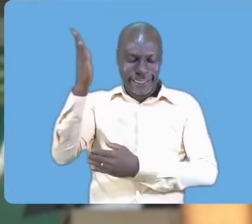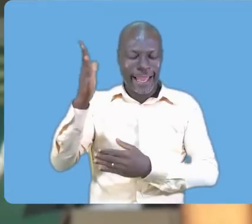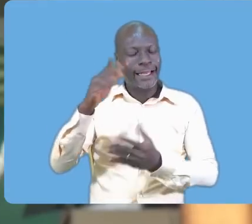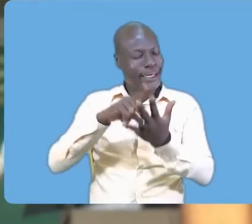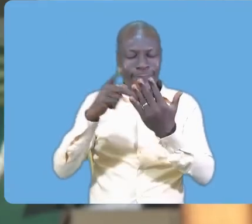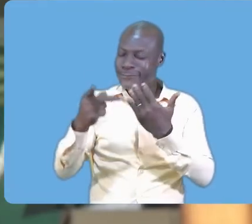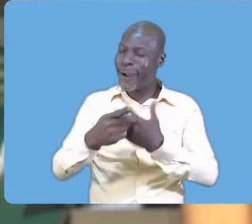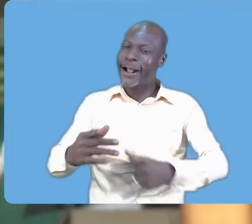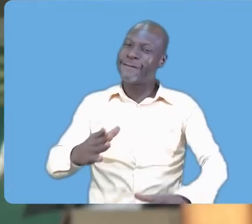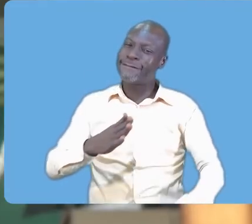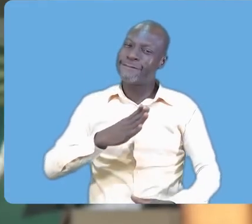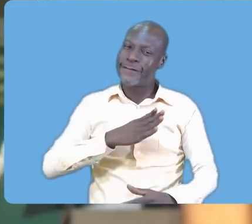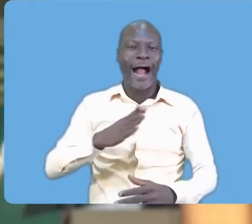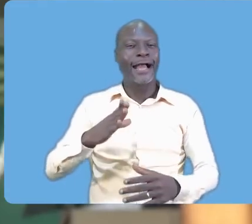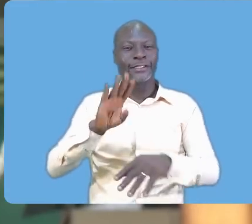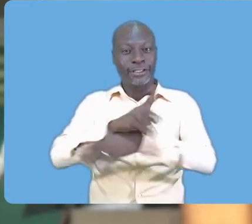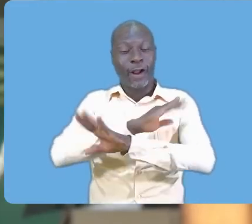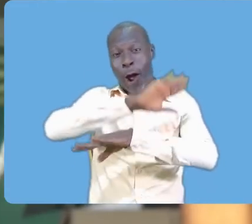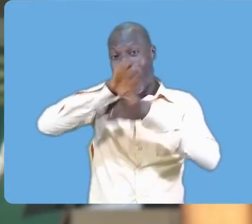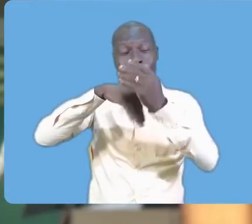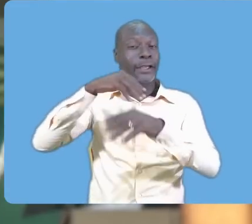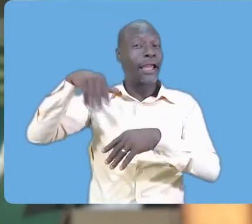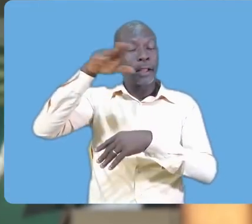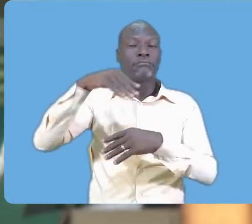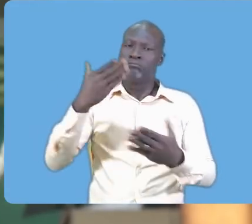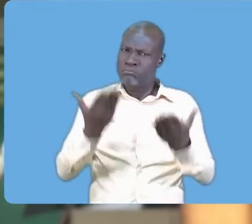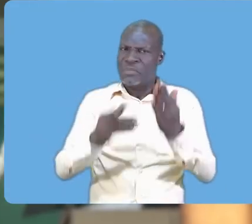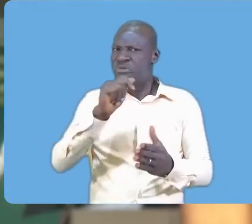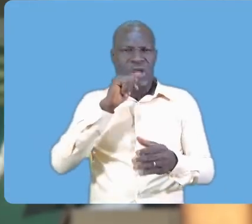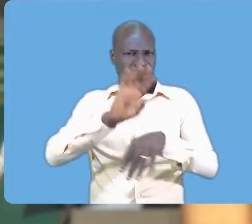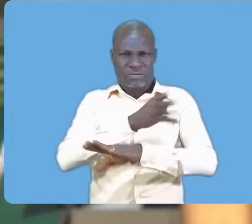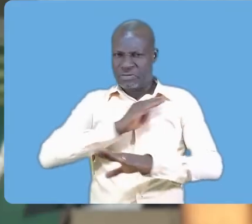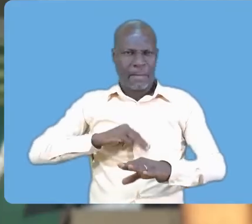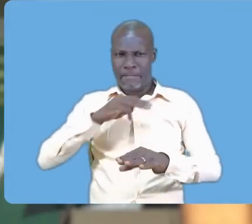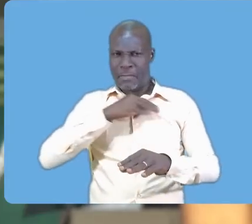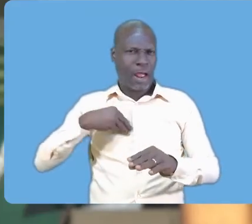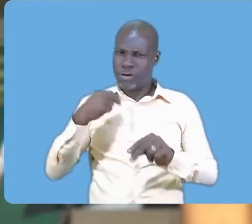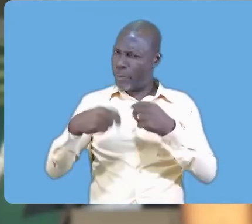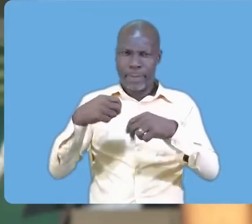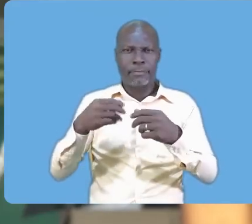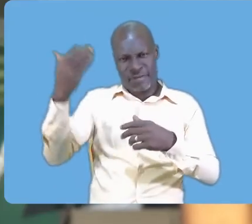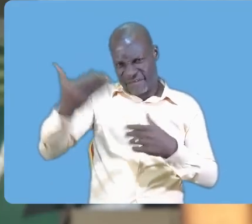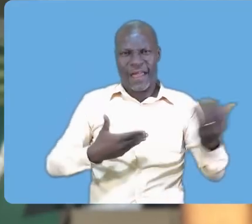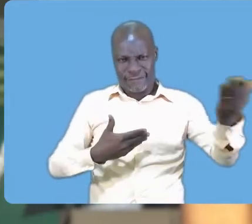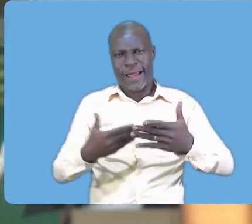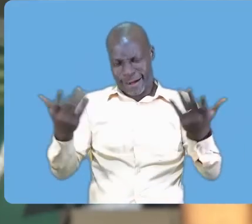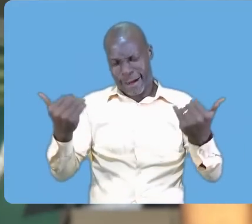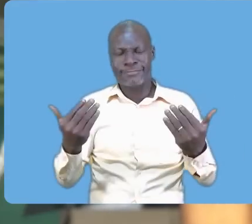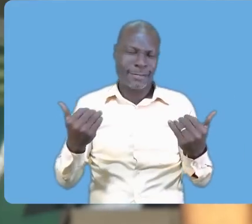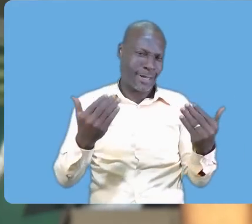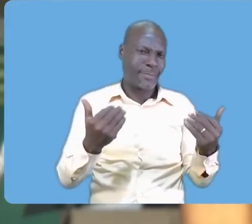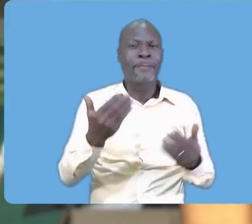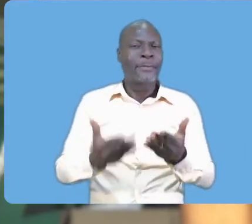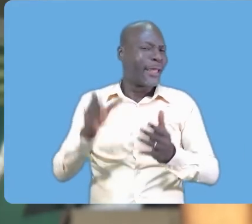churches of Christ enyina. Sano sa wunye church of Christ in insuswa, meton sa efrewo. Aya wuta tell me.